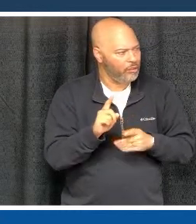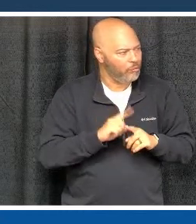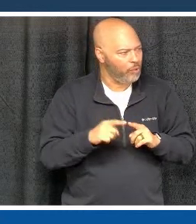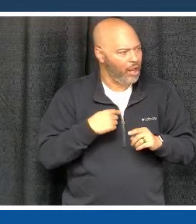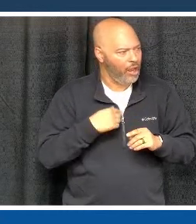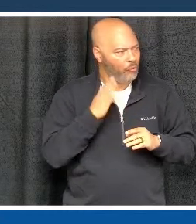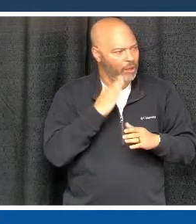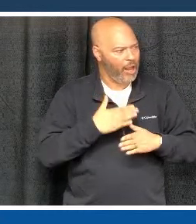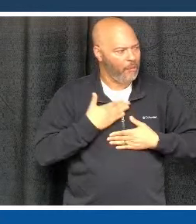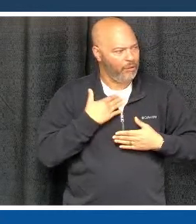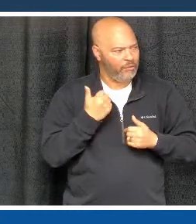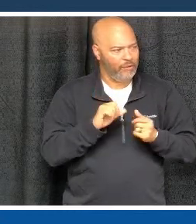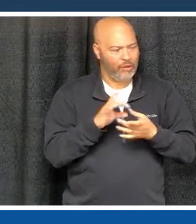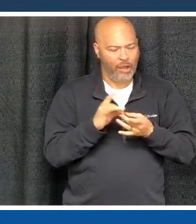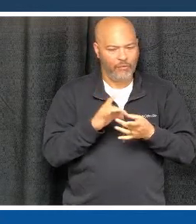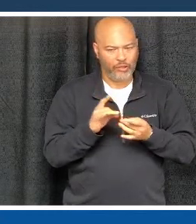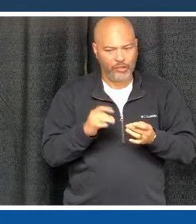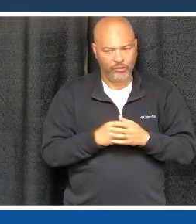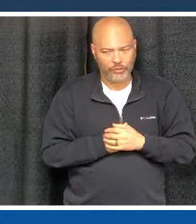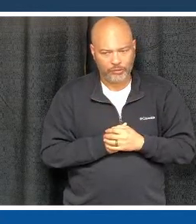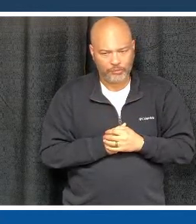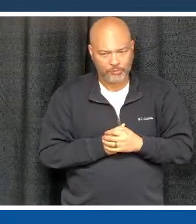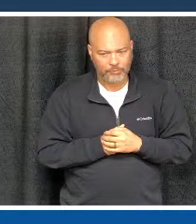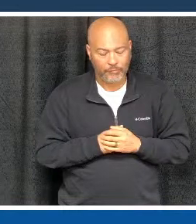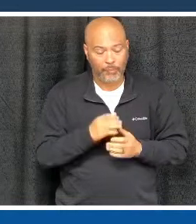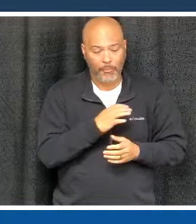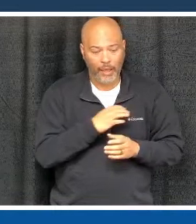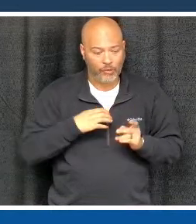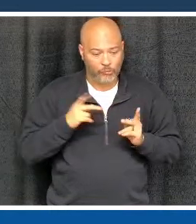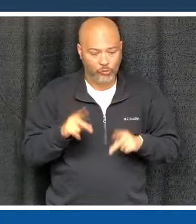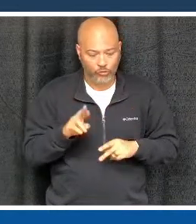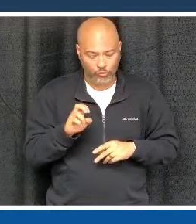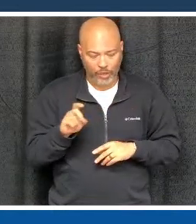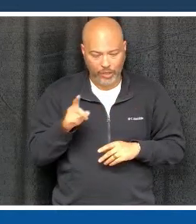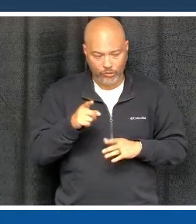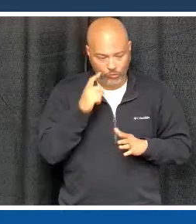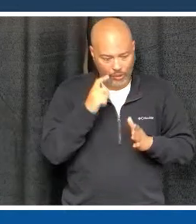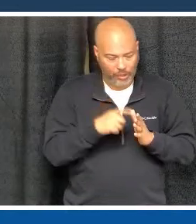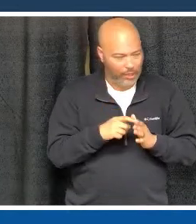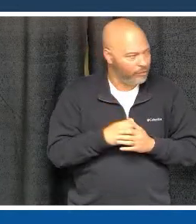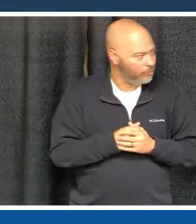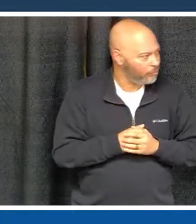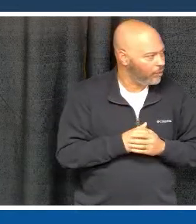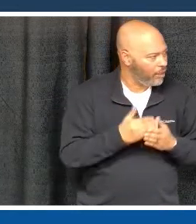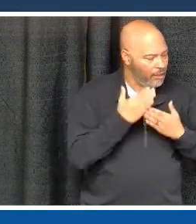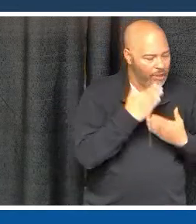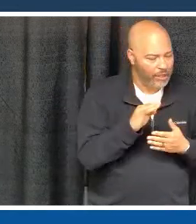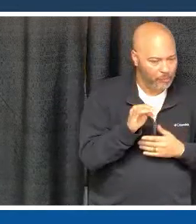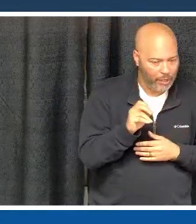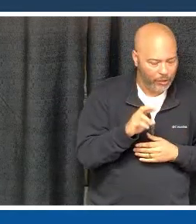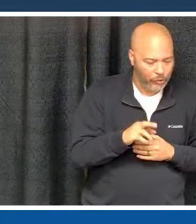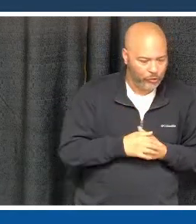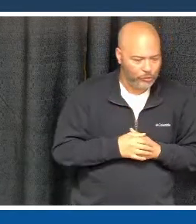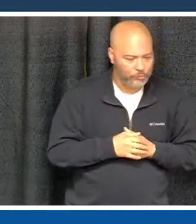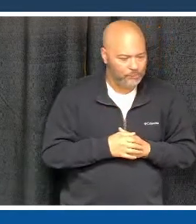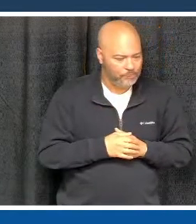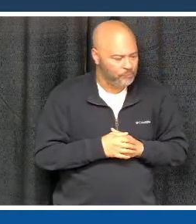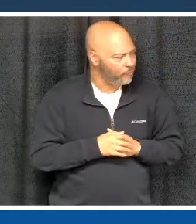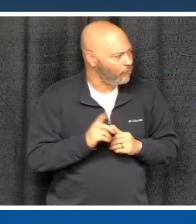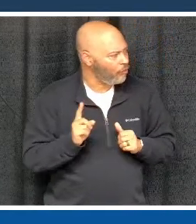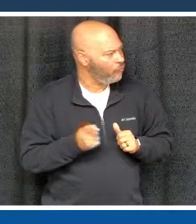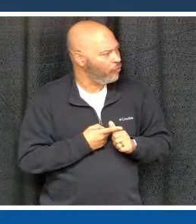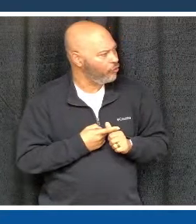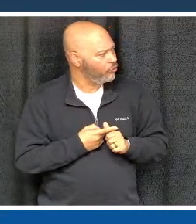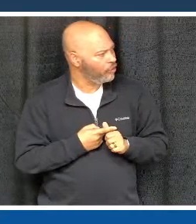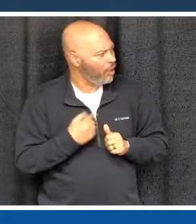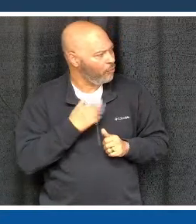be happy to have a conversation. Councilperson Redd, you're recognized on this resolution. Thank you, Mayor. First, I